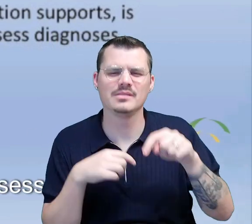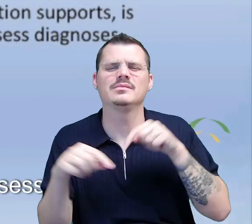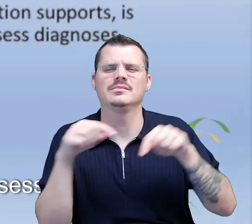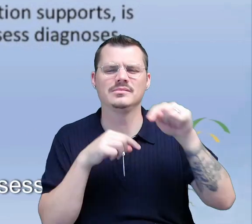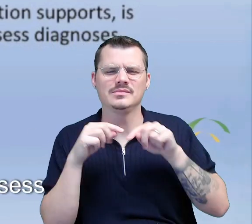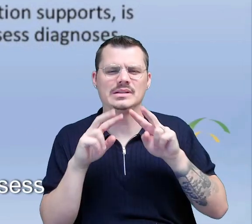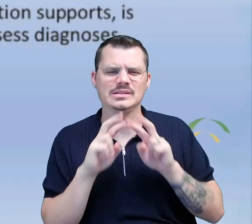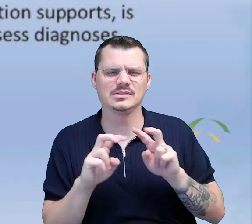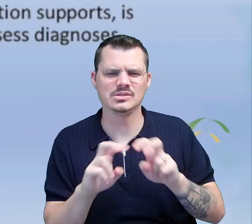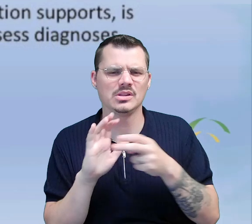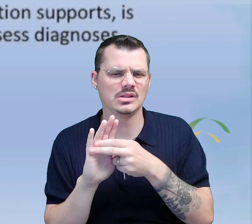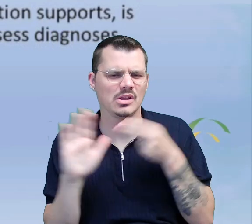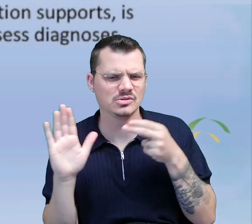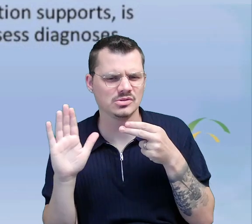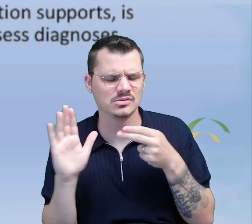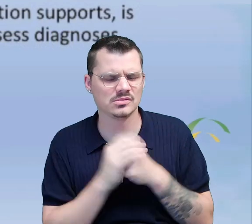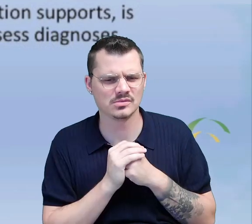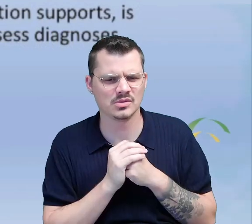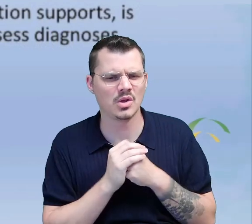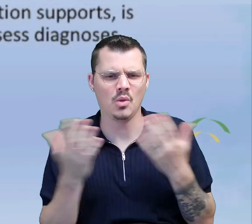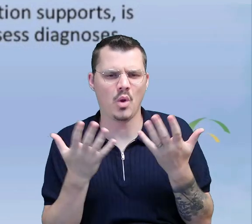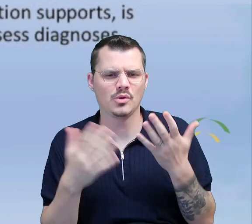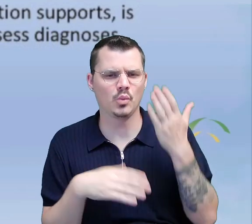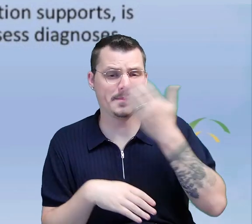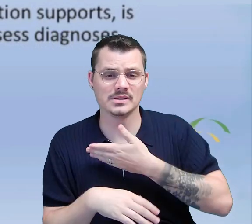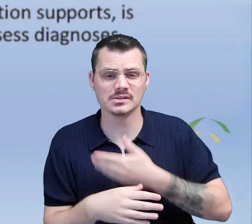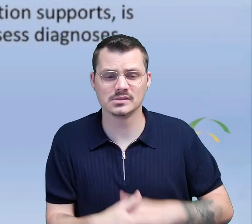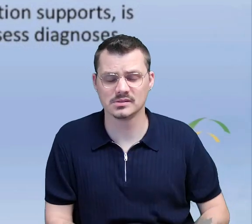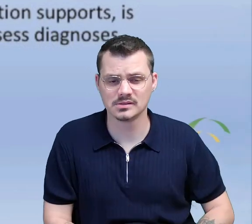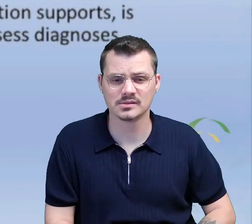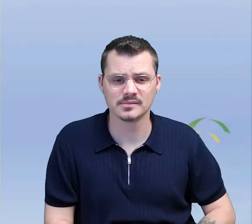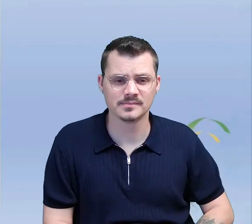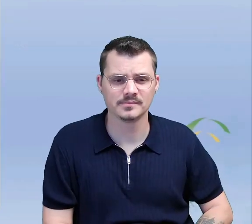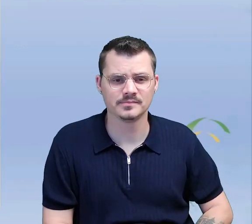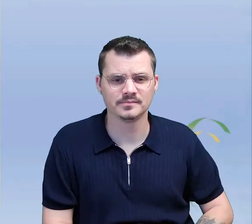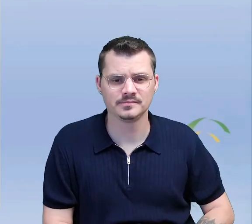go back and reassess diagnosis or diagnoses. What did we miss?